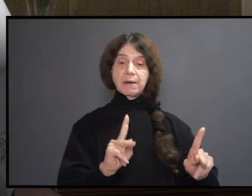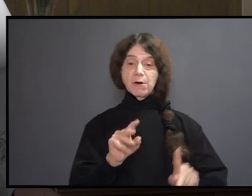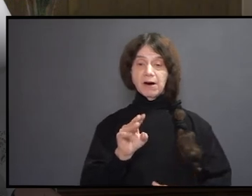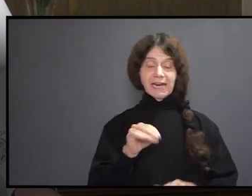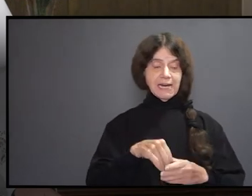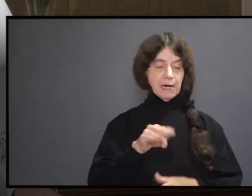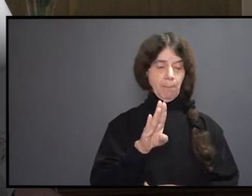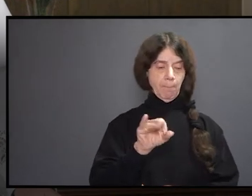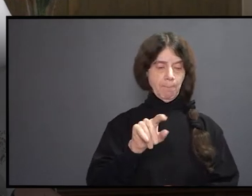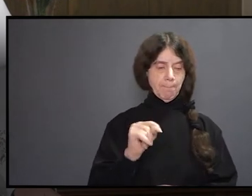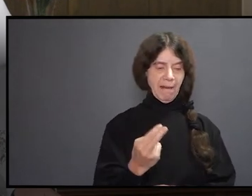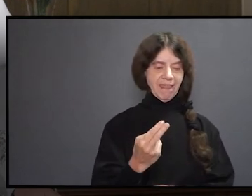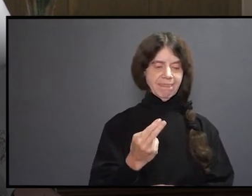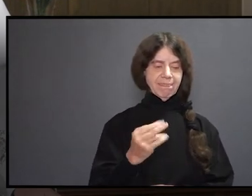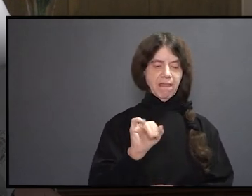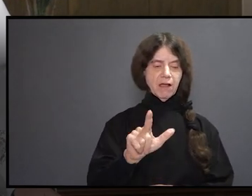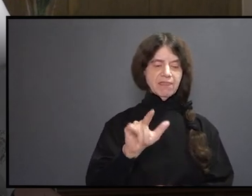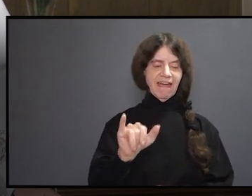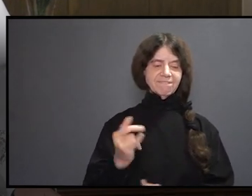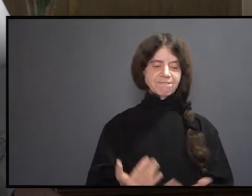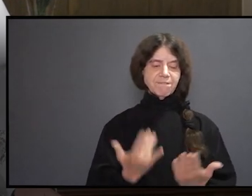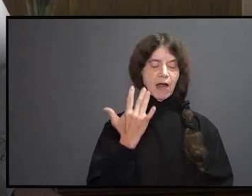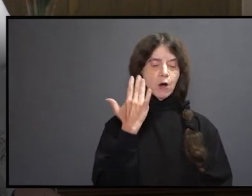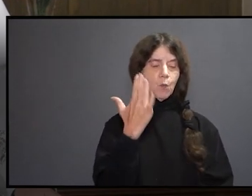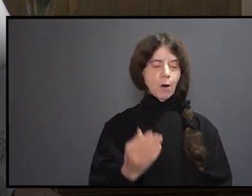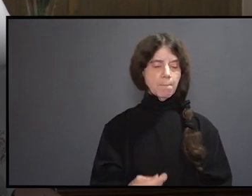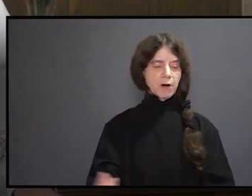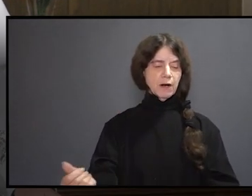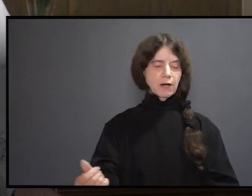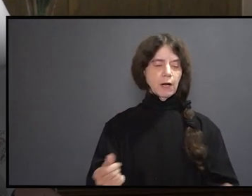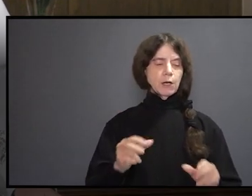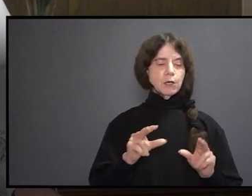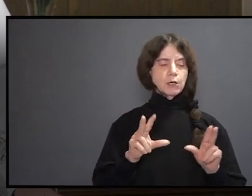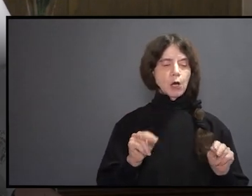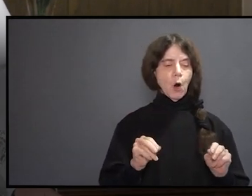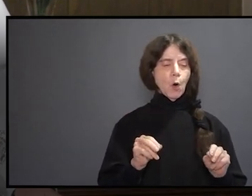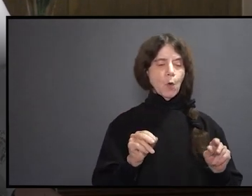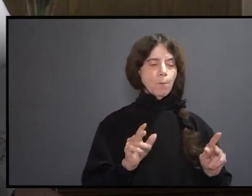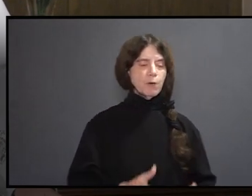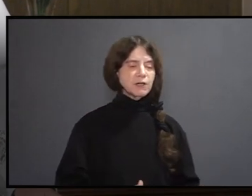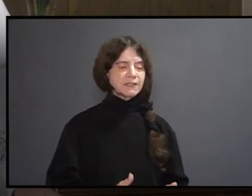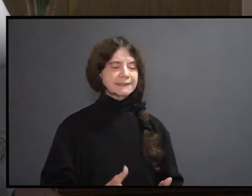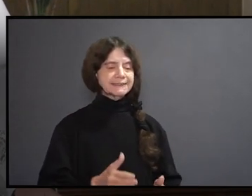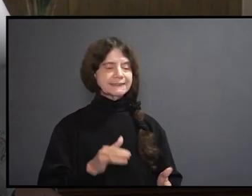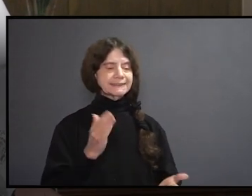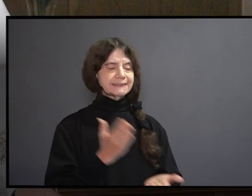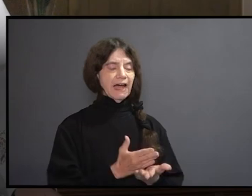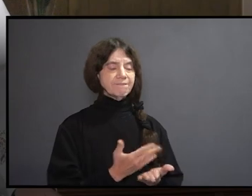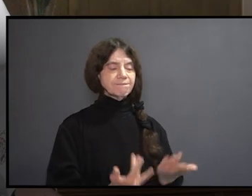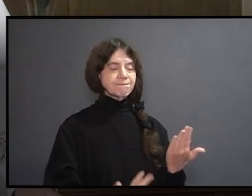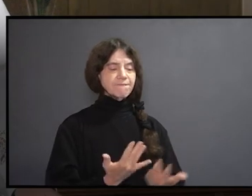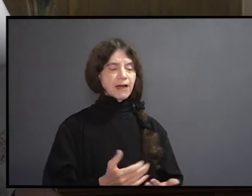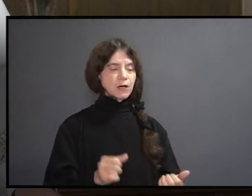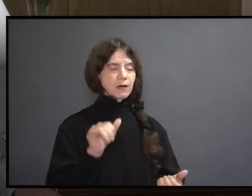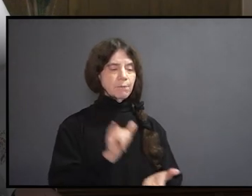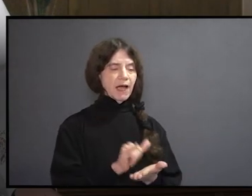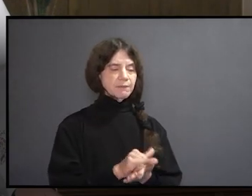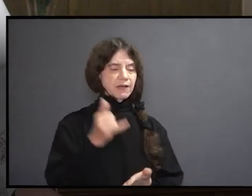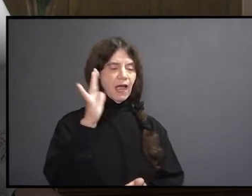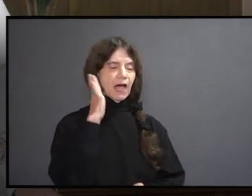Bethel. O you who turn justice to wormwood and cast down righteousness to the